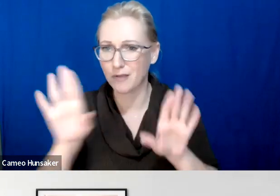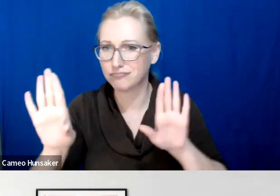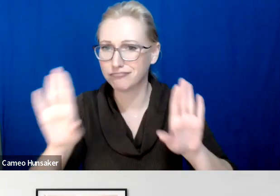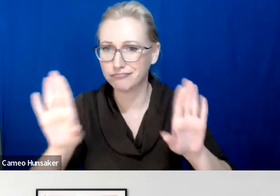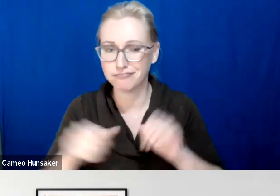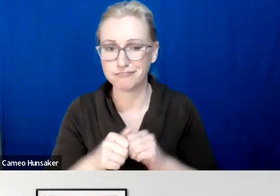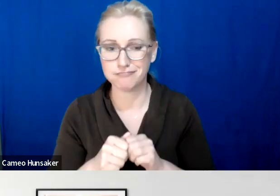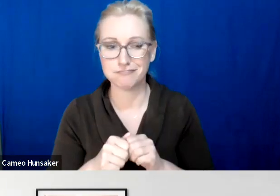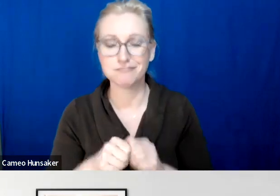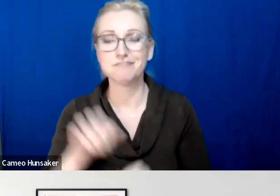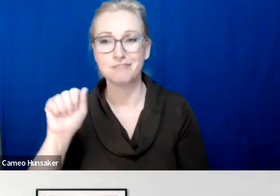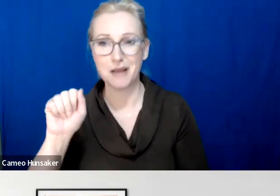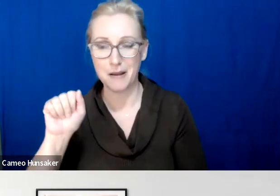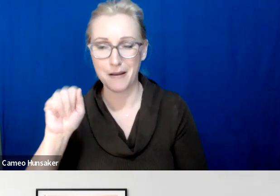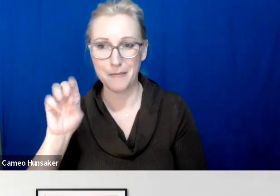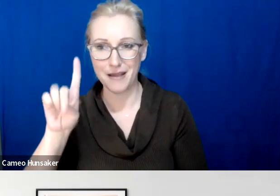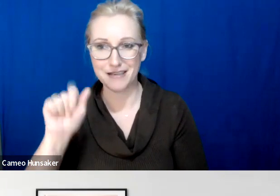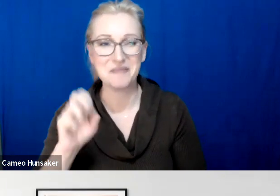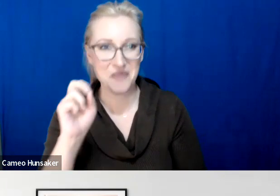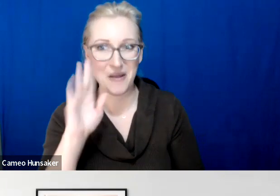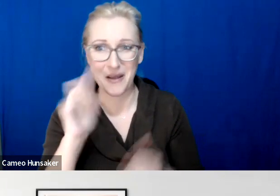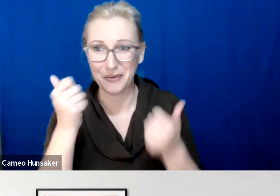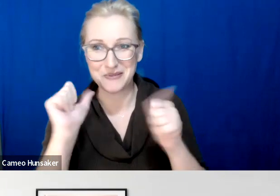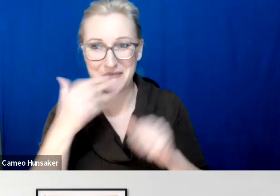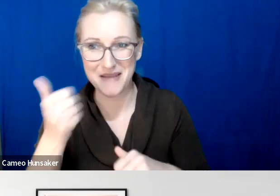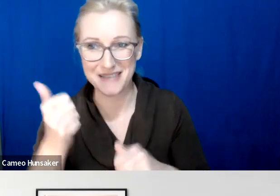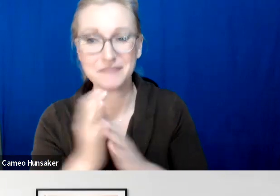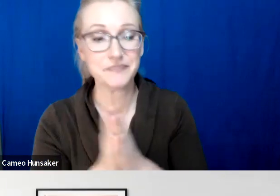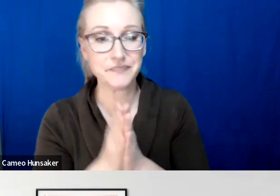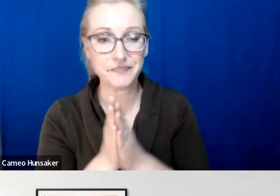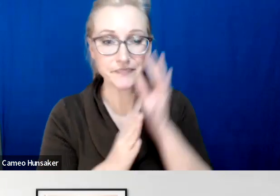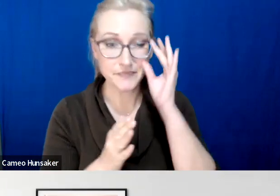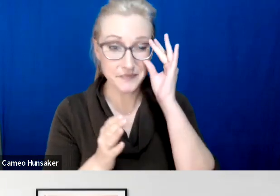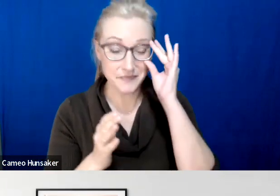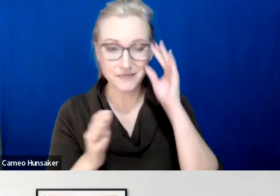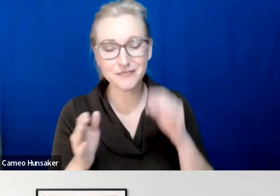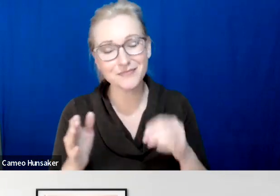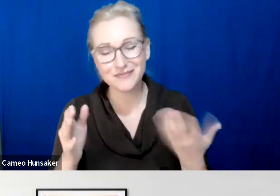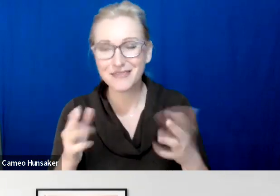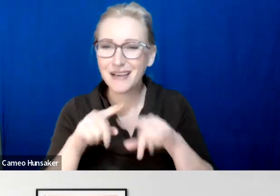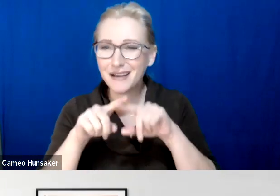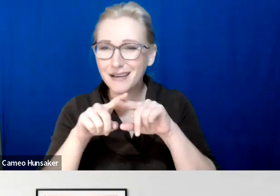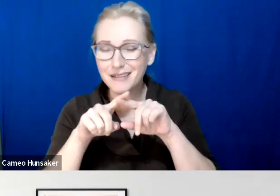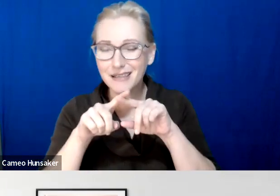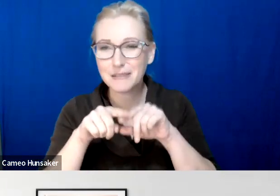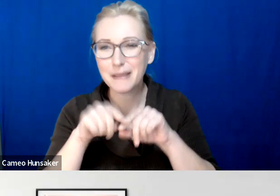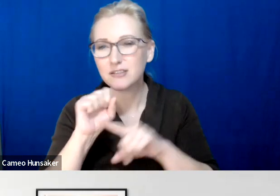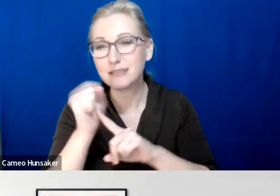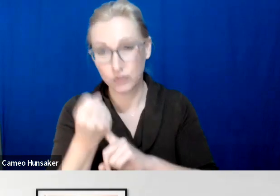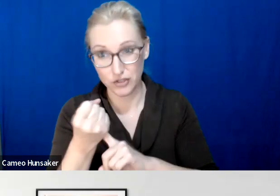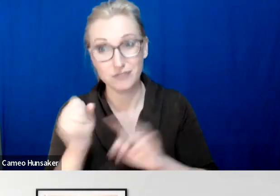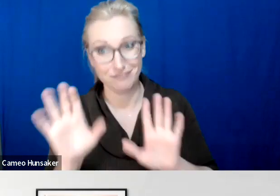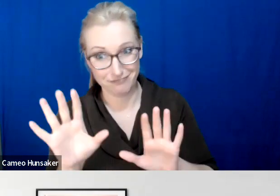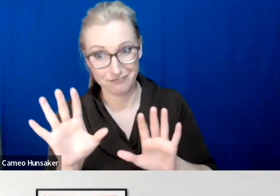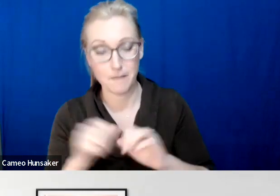So appropriate is, I think it kind of depends on the context you're using these words in,